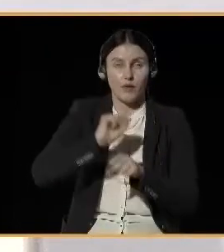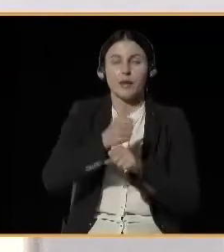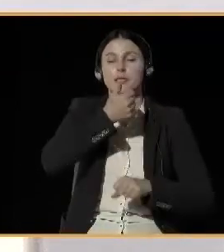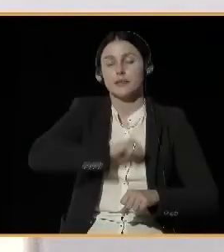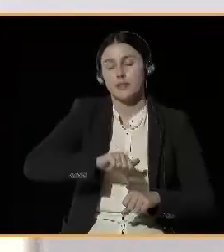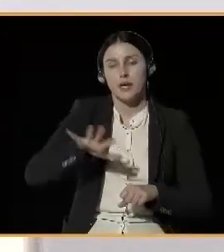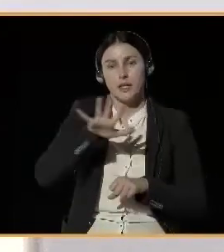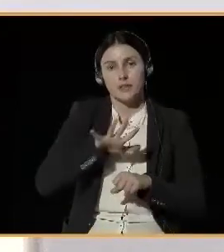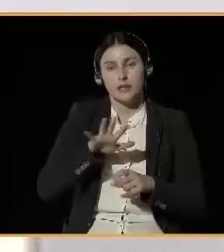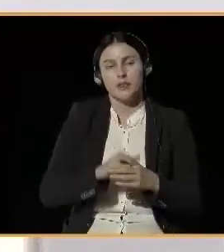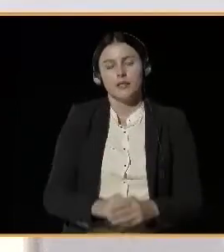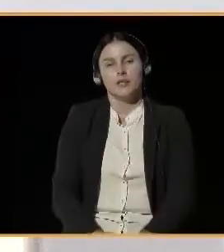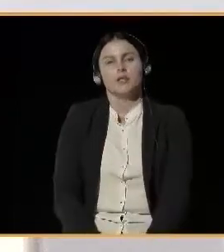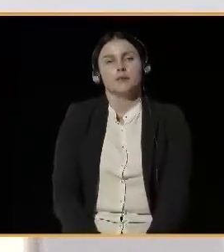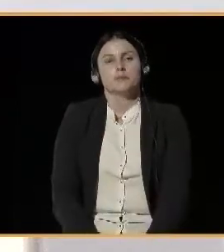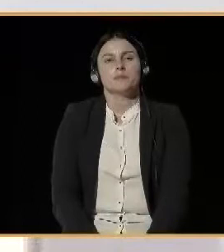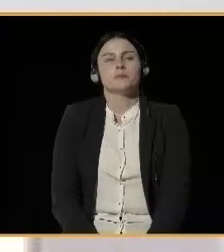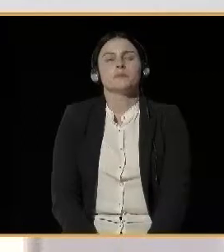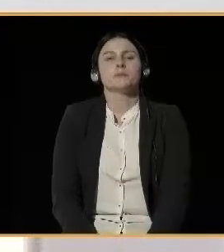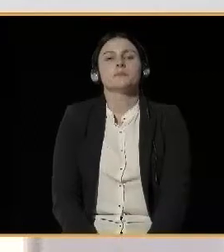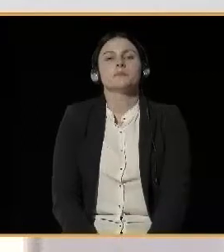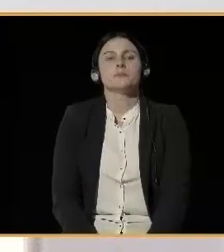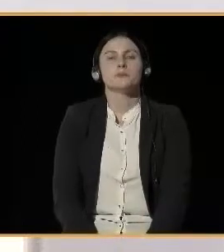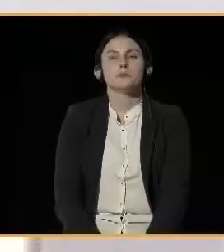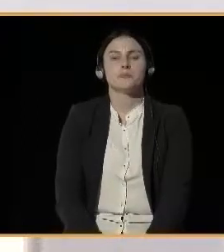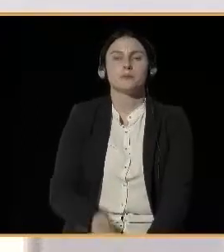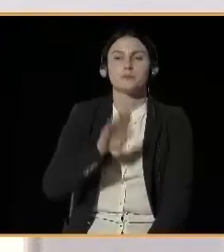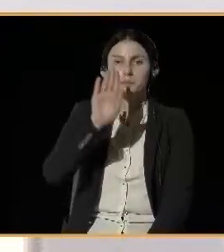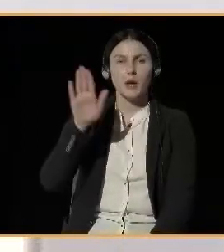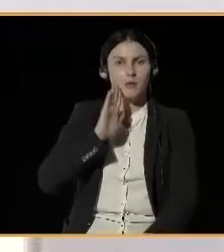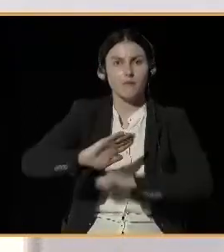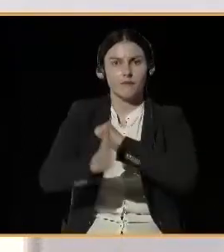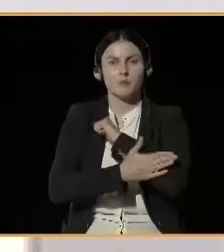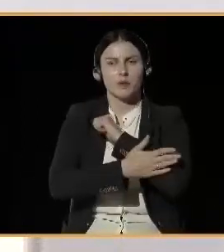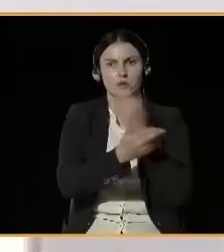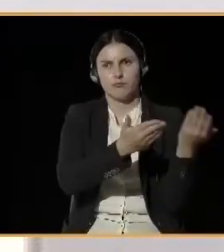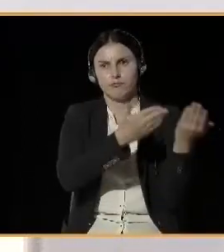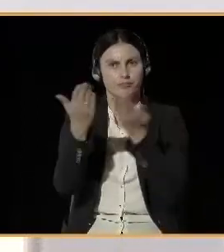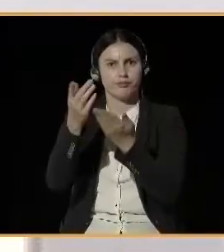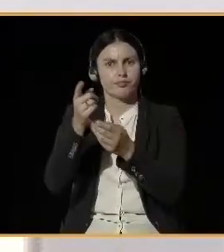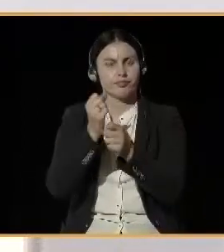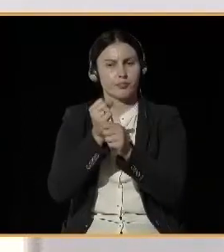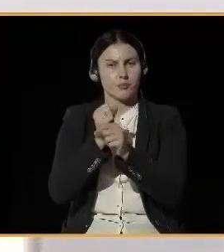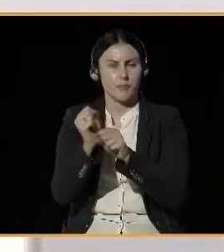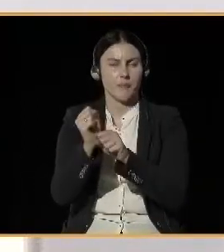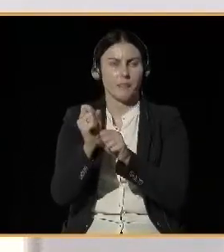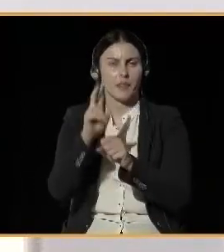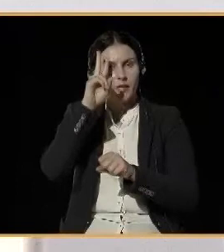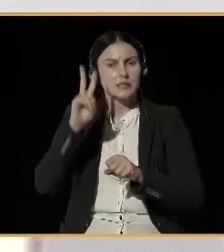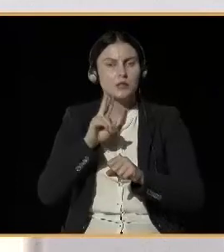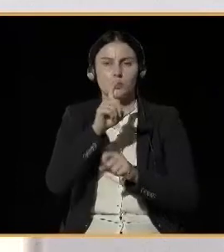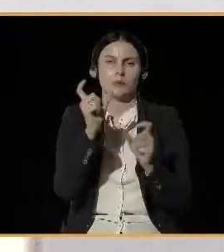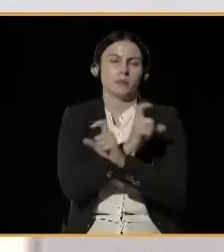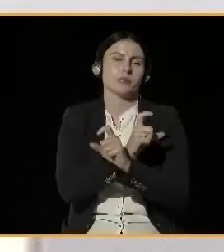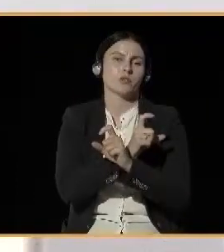in Iceland and Norway, the non-governmental organizations receive significant support from